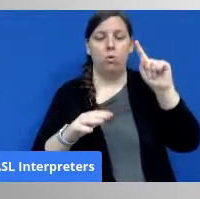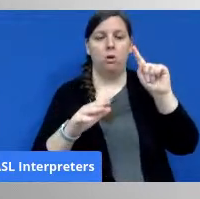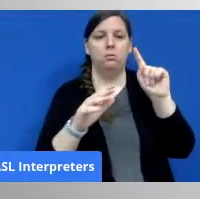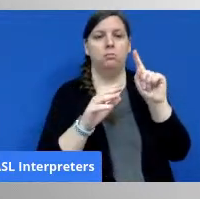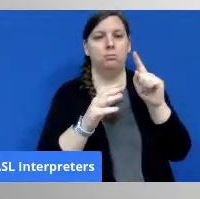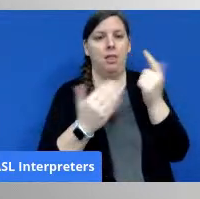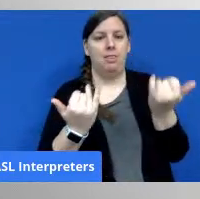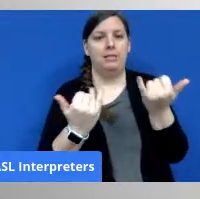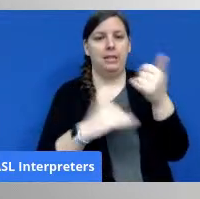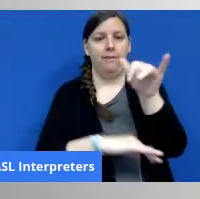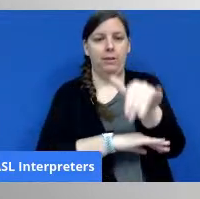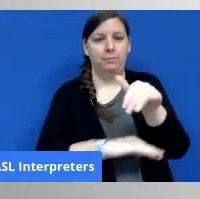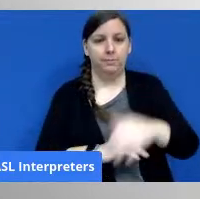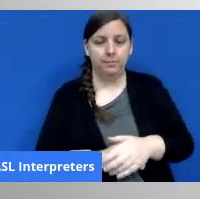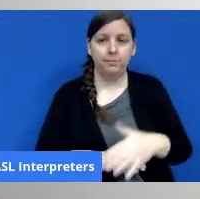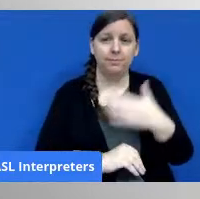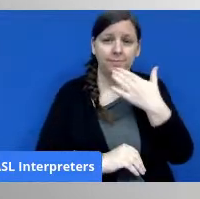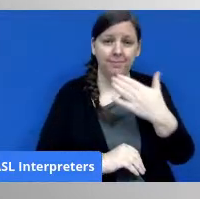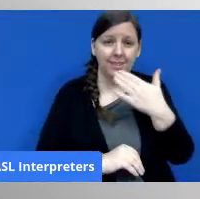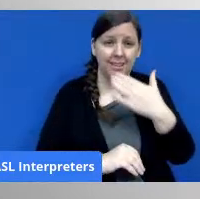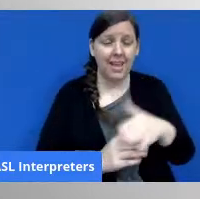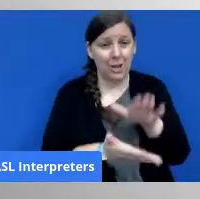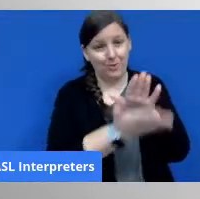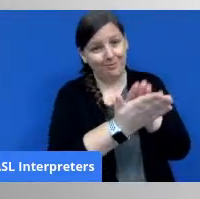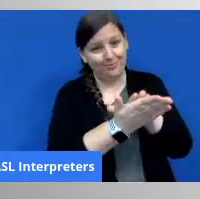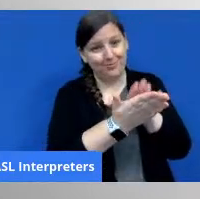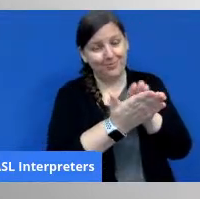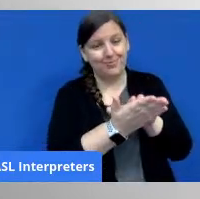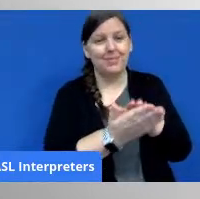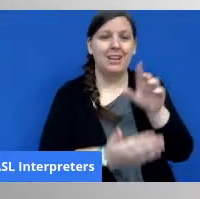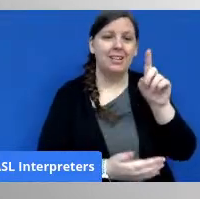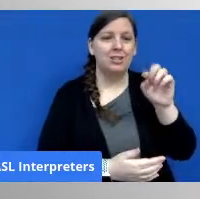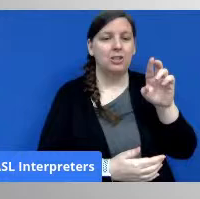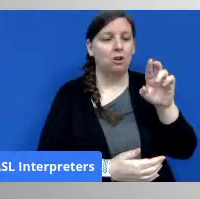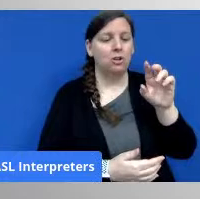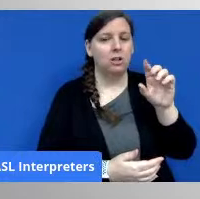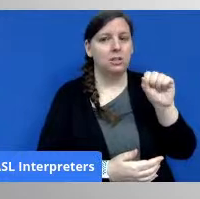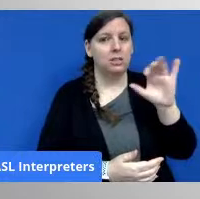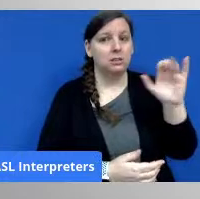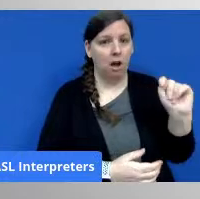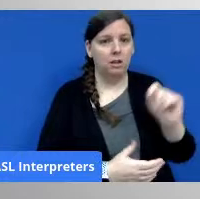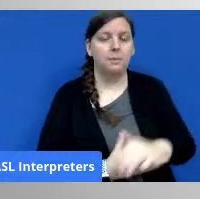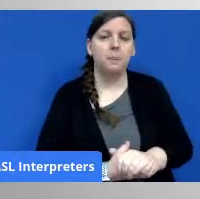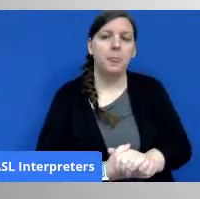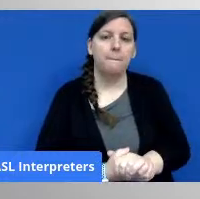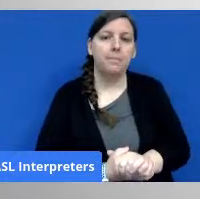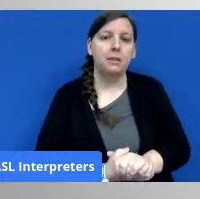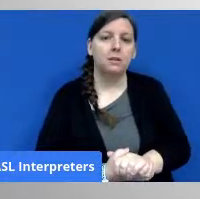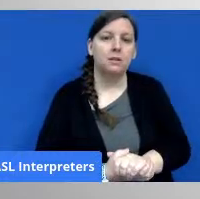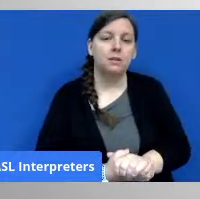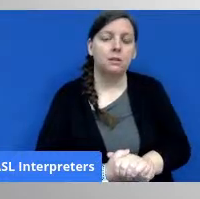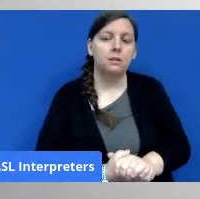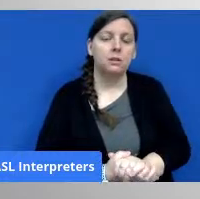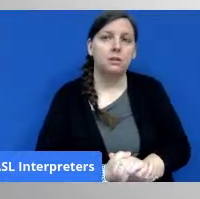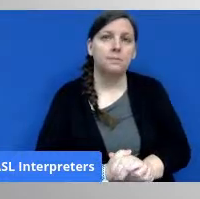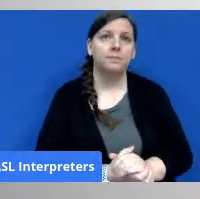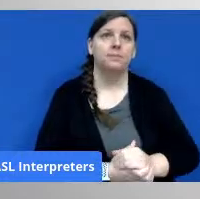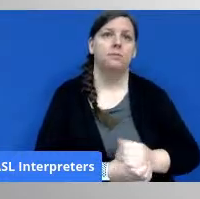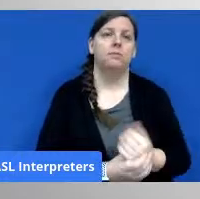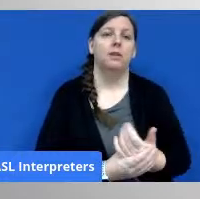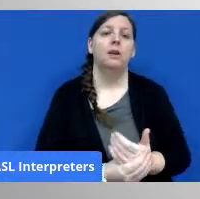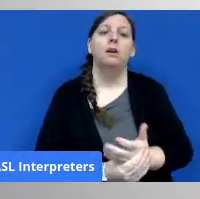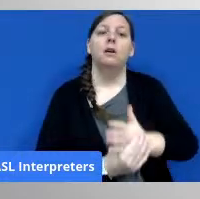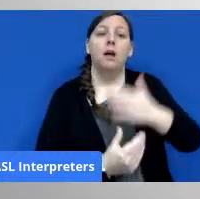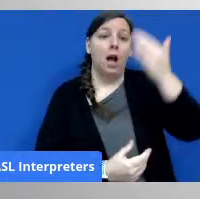so much, Dr. Scott. Applause to you as well. So as Dr. Scott said, we have taken this time, and I know that was a